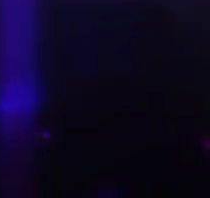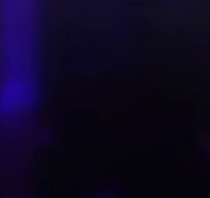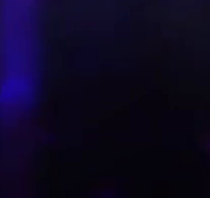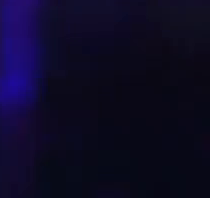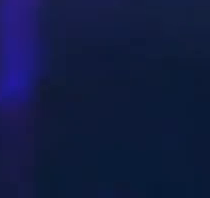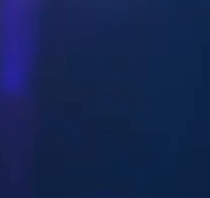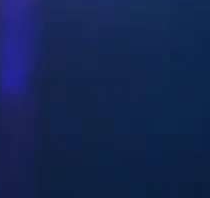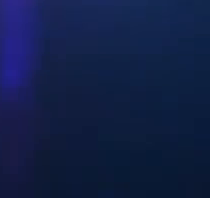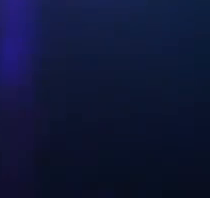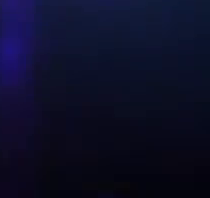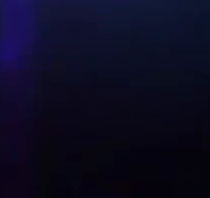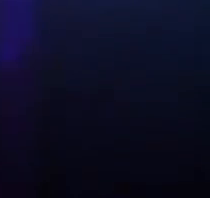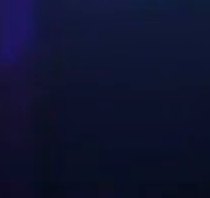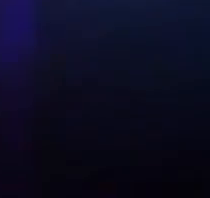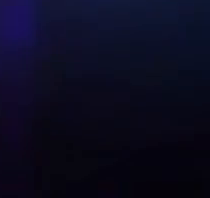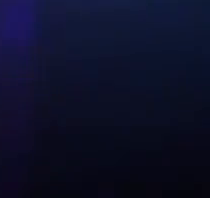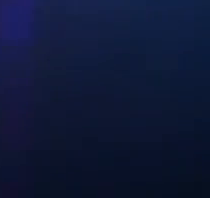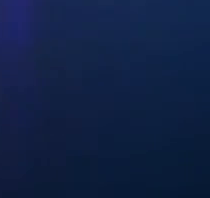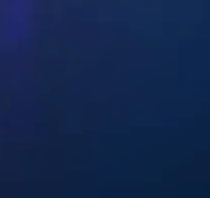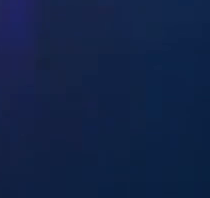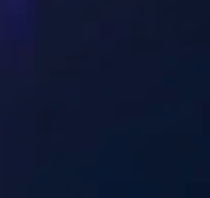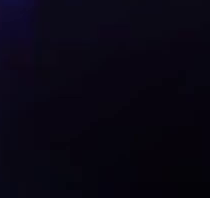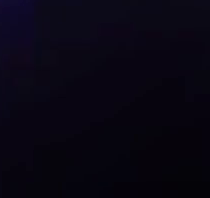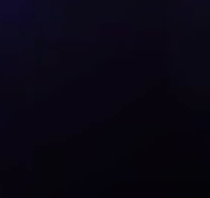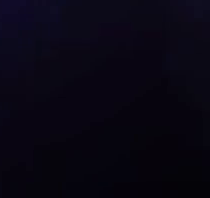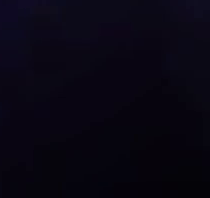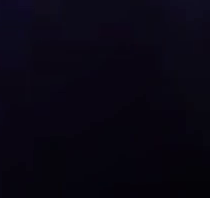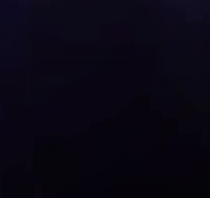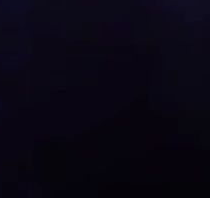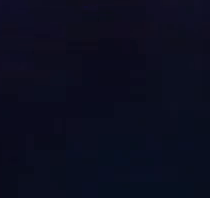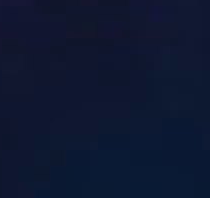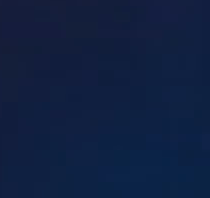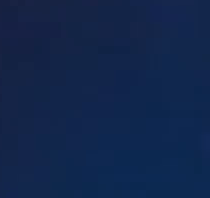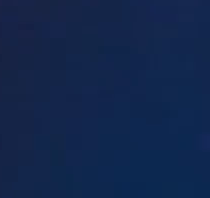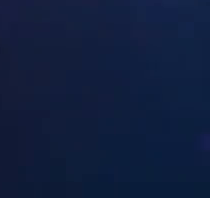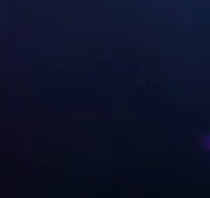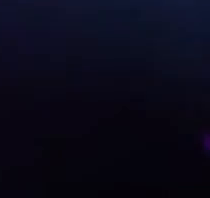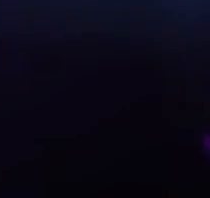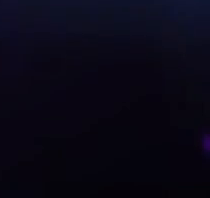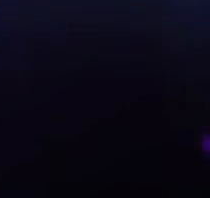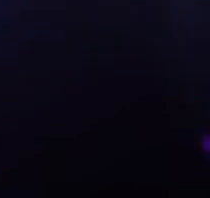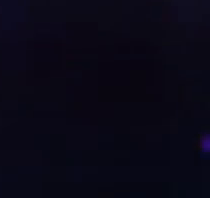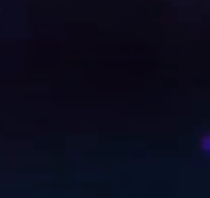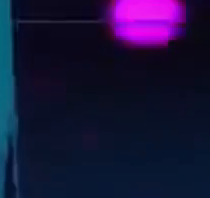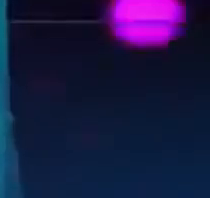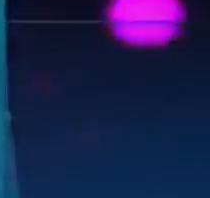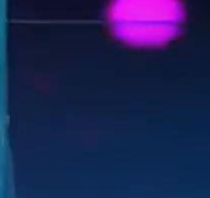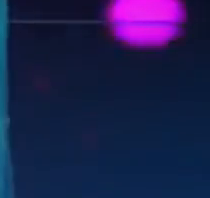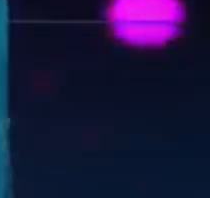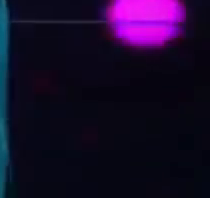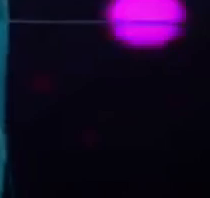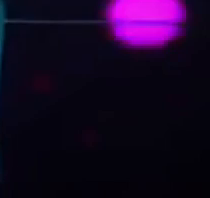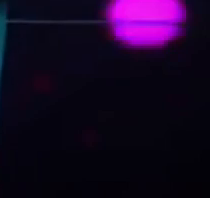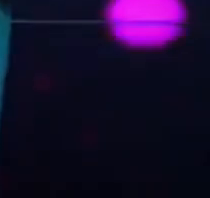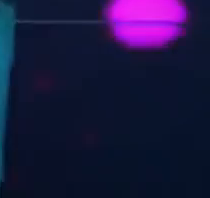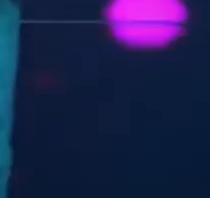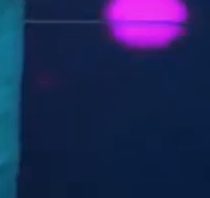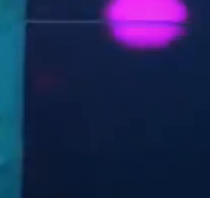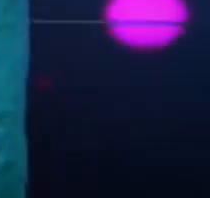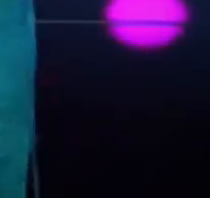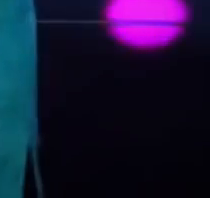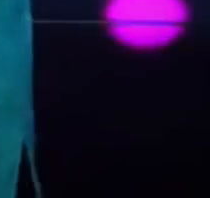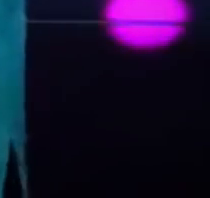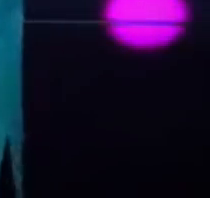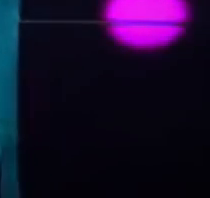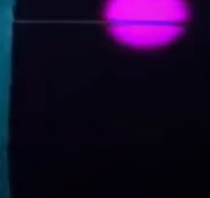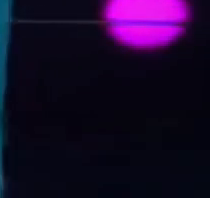Now, when you are that type of a person, things don't easily hurt you. So